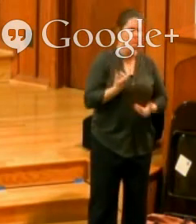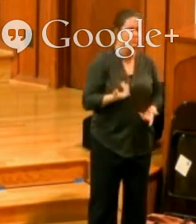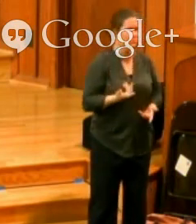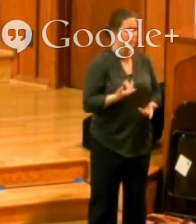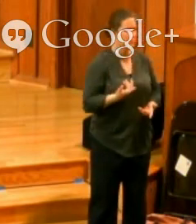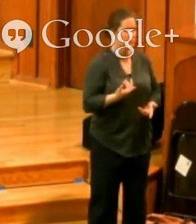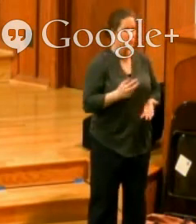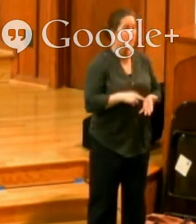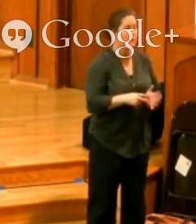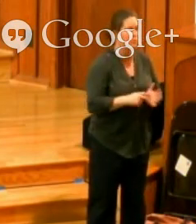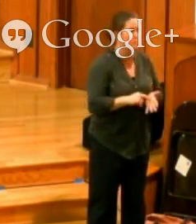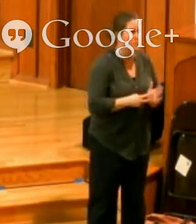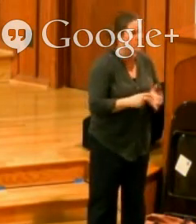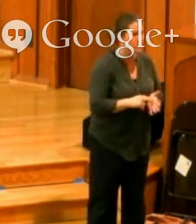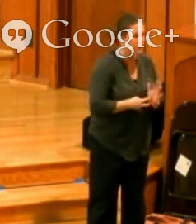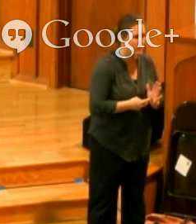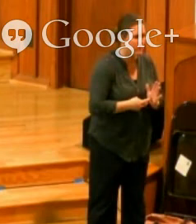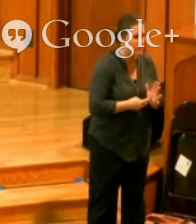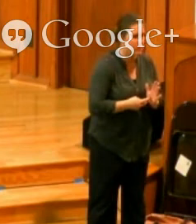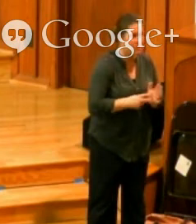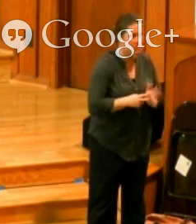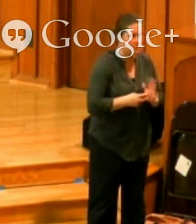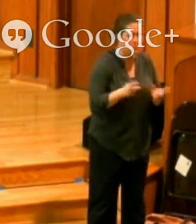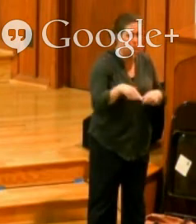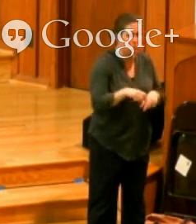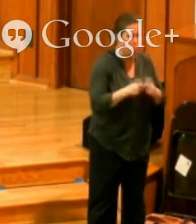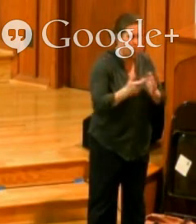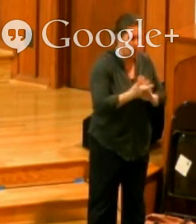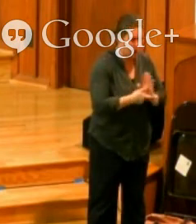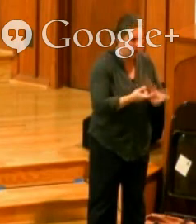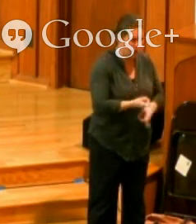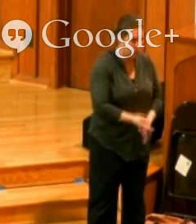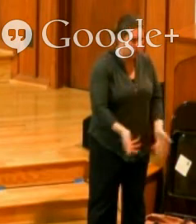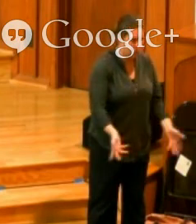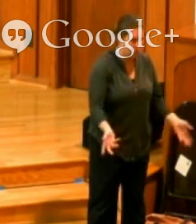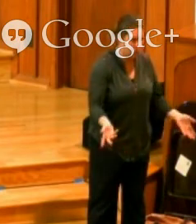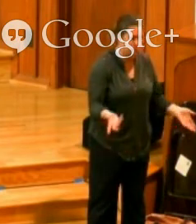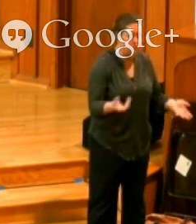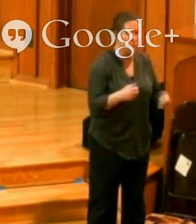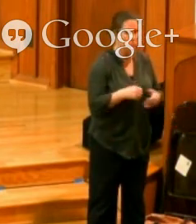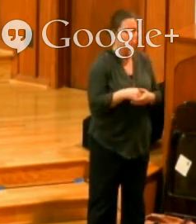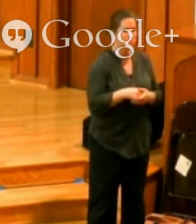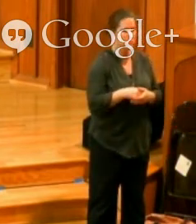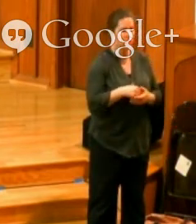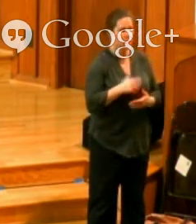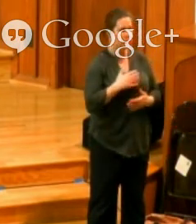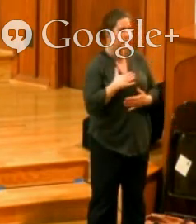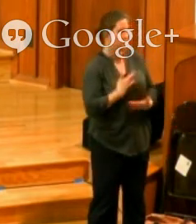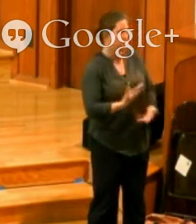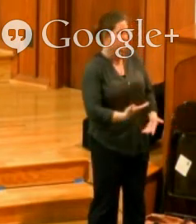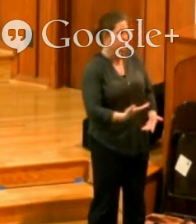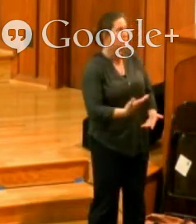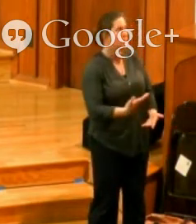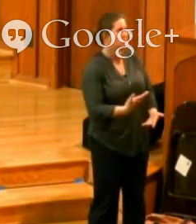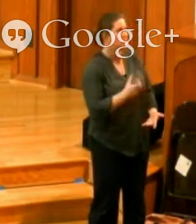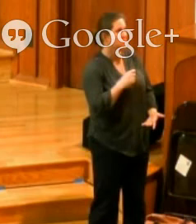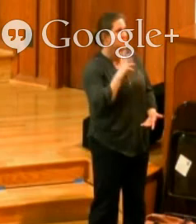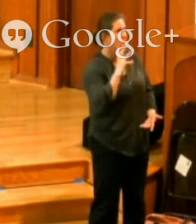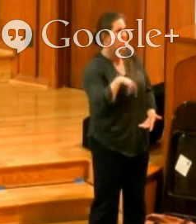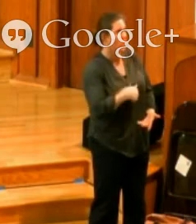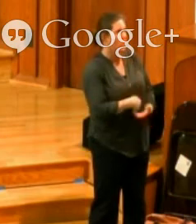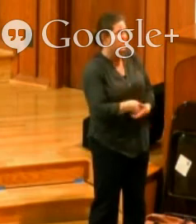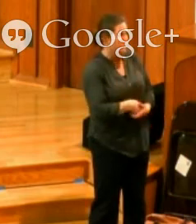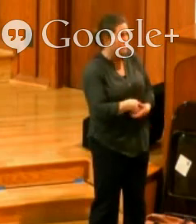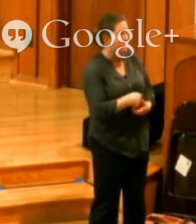mean? That means we've broken the law. Is that correct? And I confess and I say, yes, I know, I